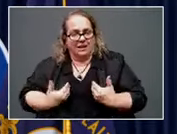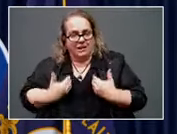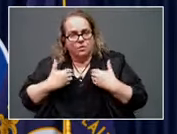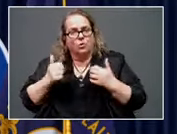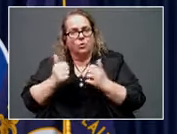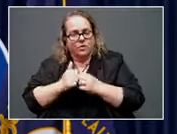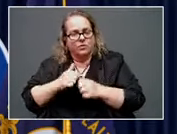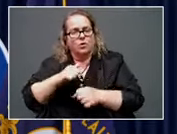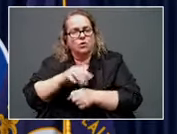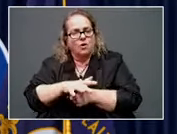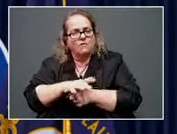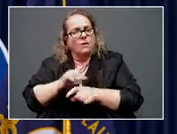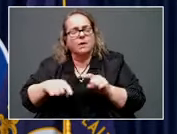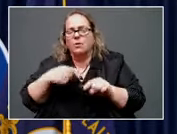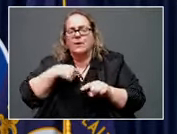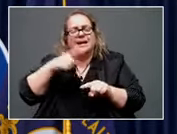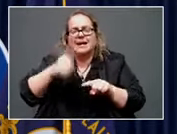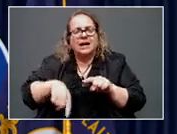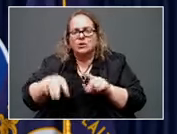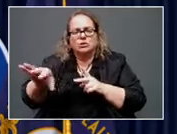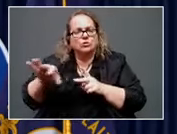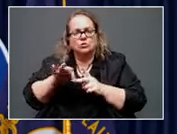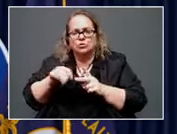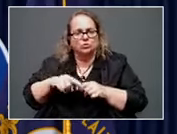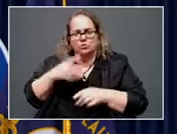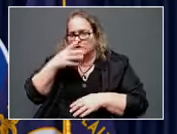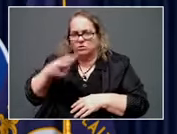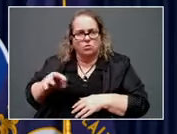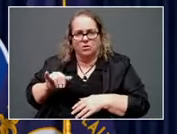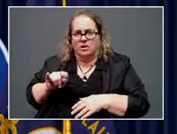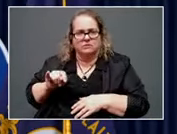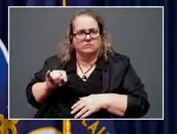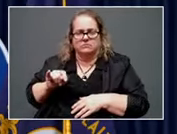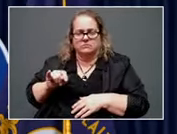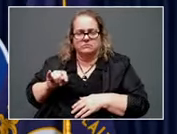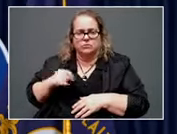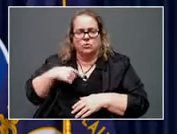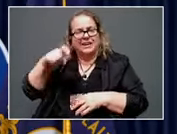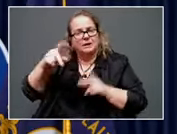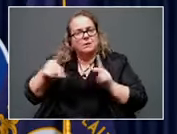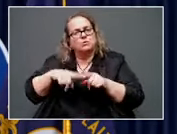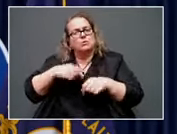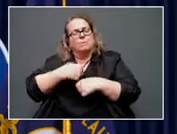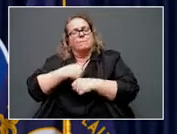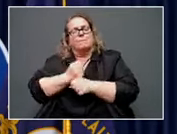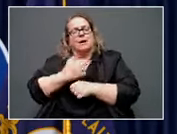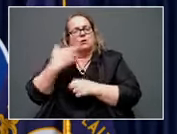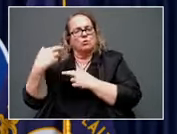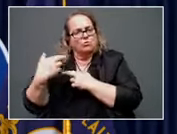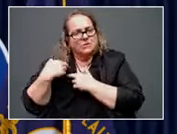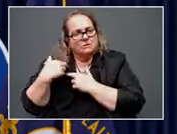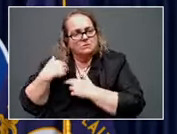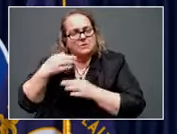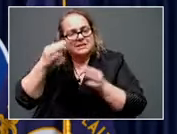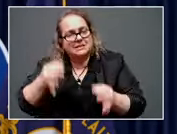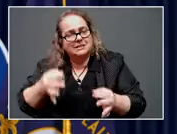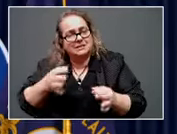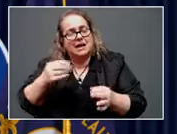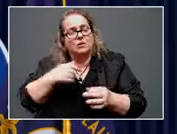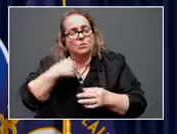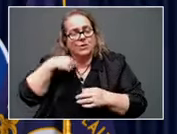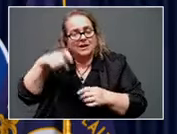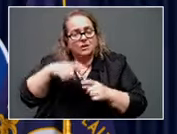we can't choose to simply ignore it. We'll need people to make responsible decisions. We also need to understand that